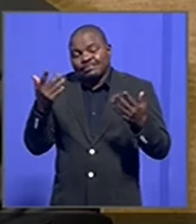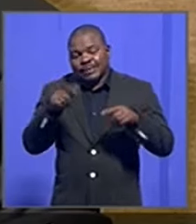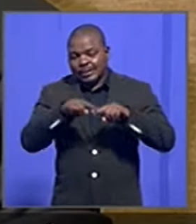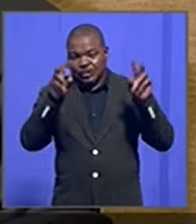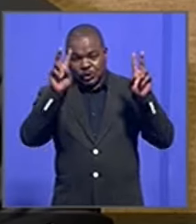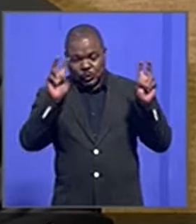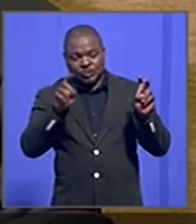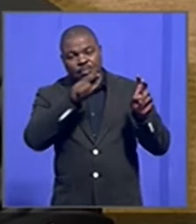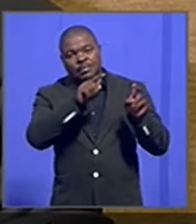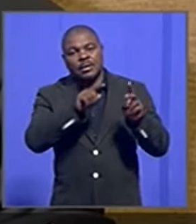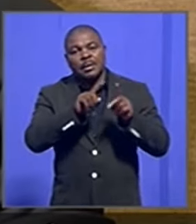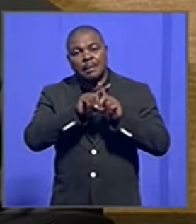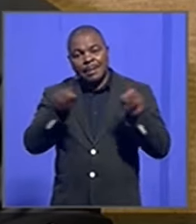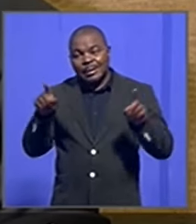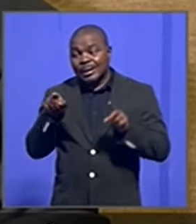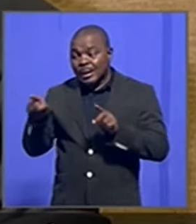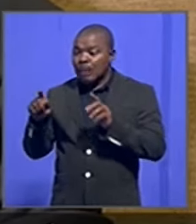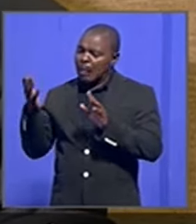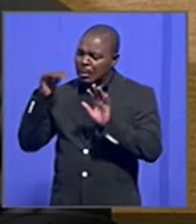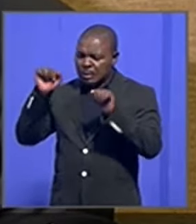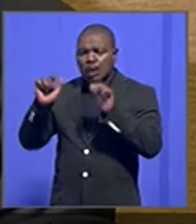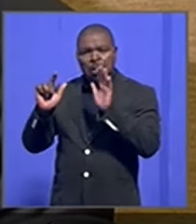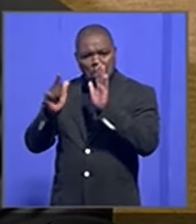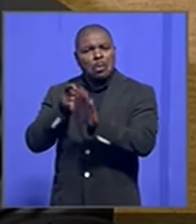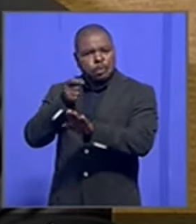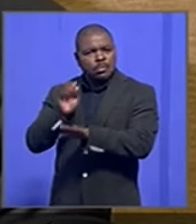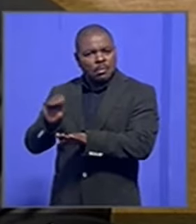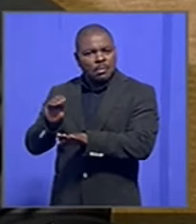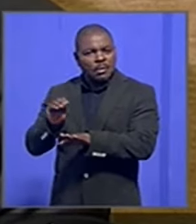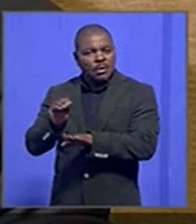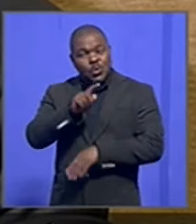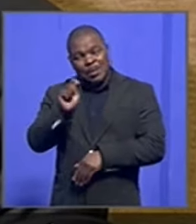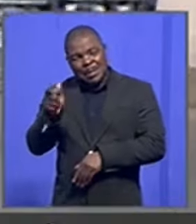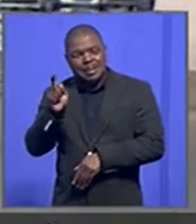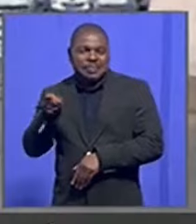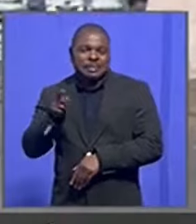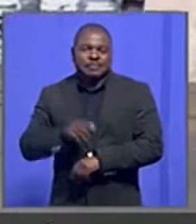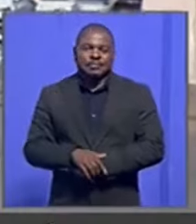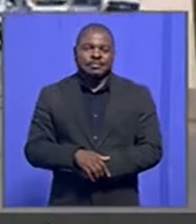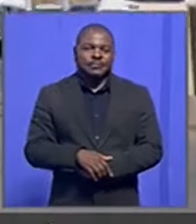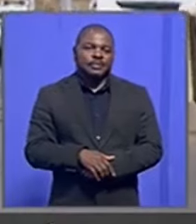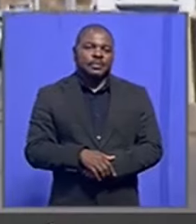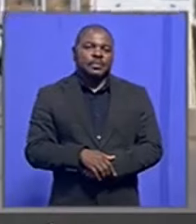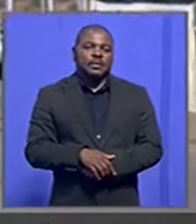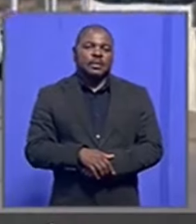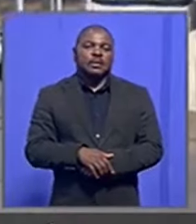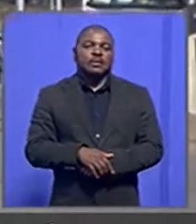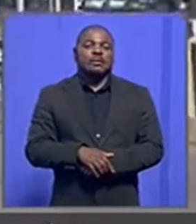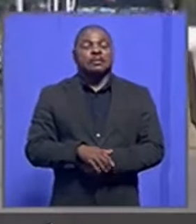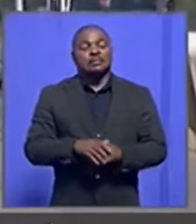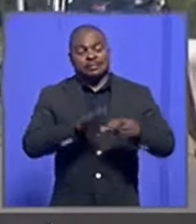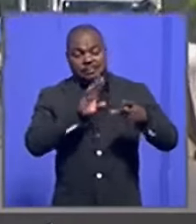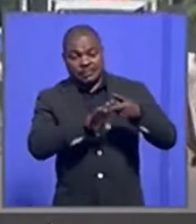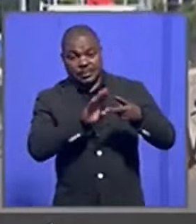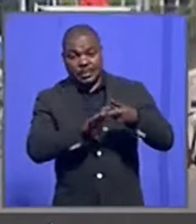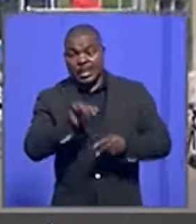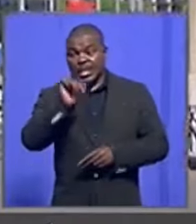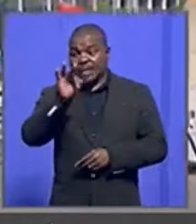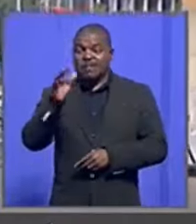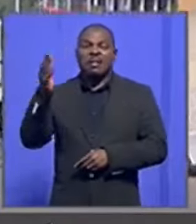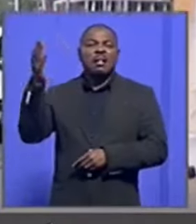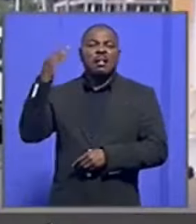with. So it was not illegal to pay for e-tolls. Ga go felele foo. Fa o duetse di e-toll